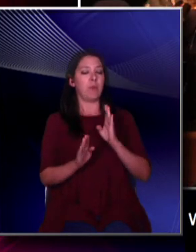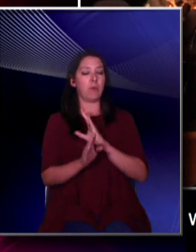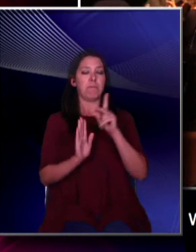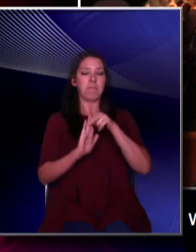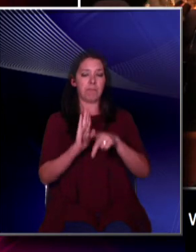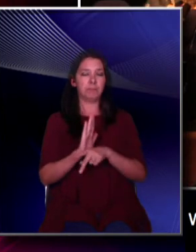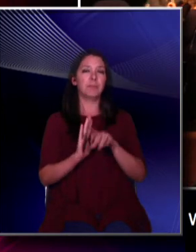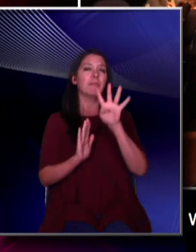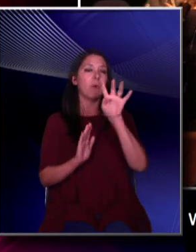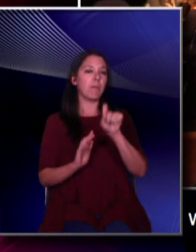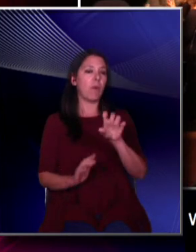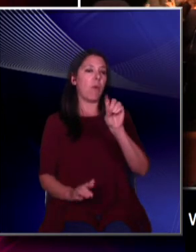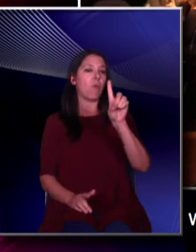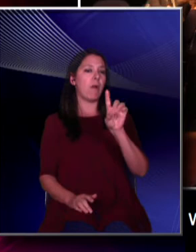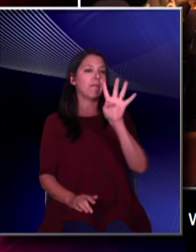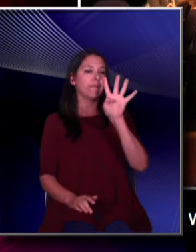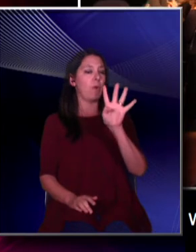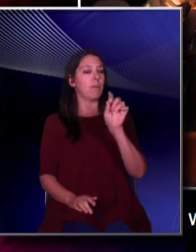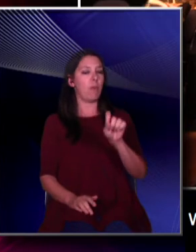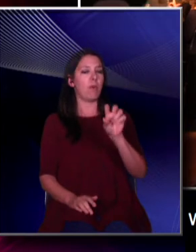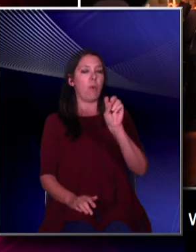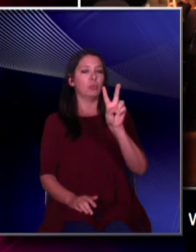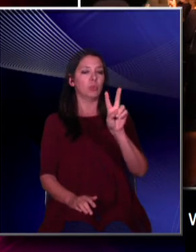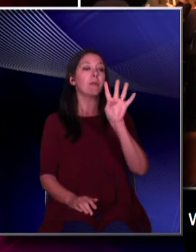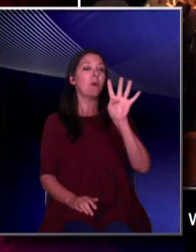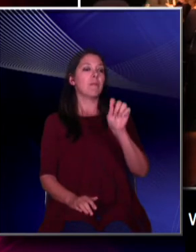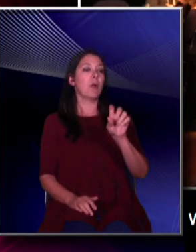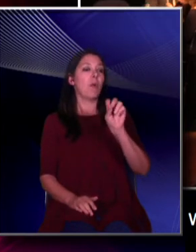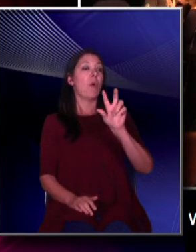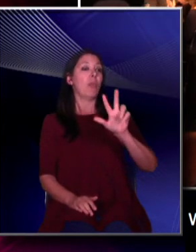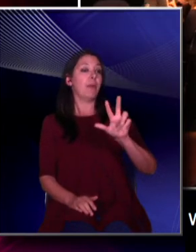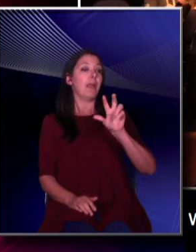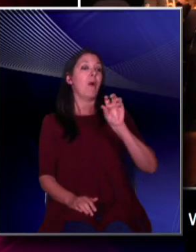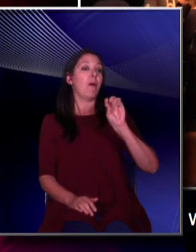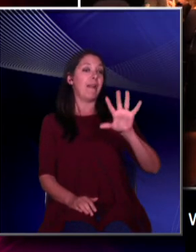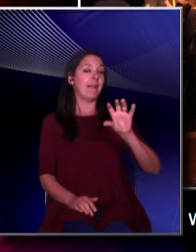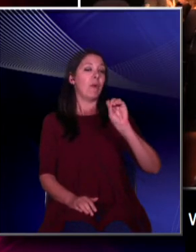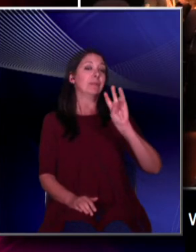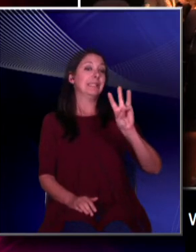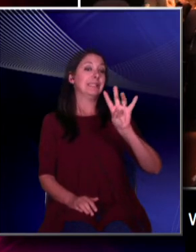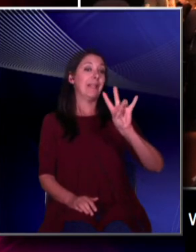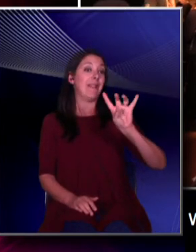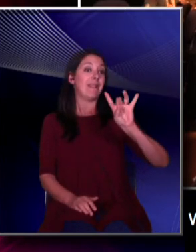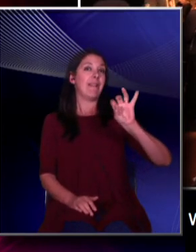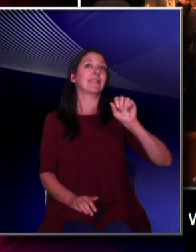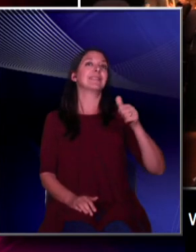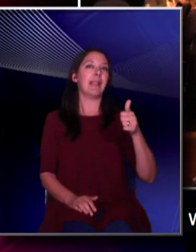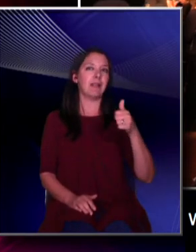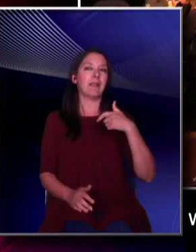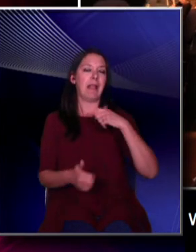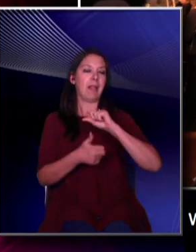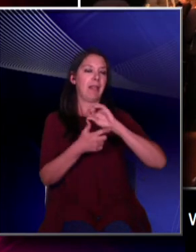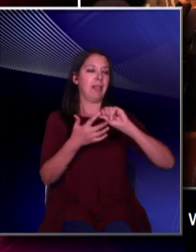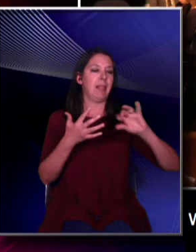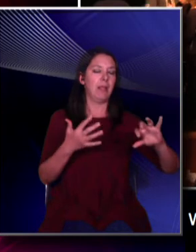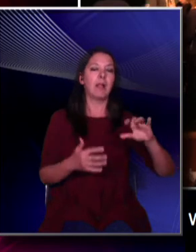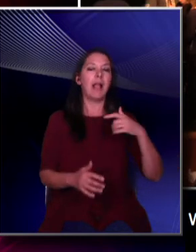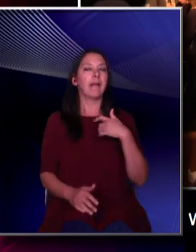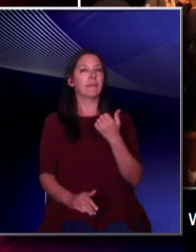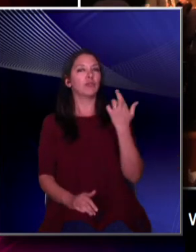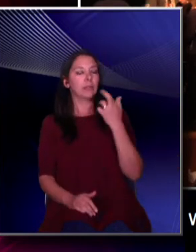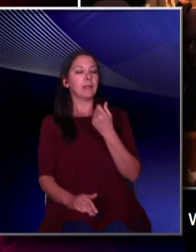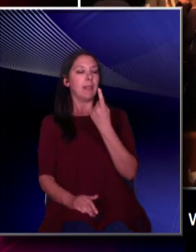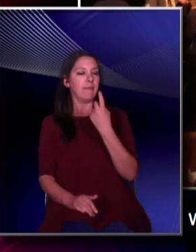4.01, 4.02, 4.03, 4, 5, 6, 7, 8, 9, 10. I'm reading these for a reason. 11, 12,